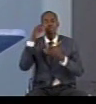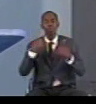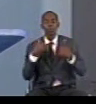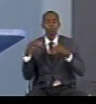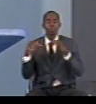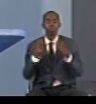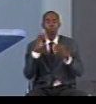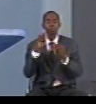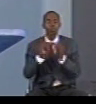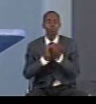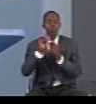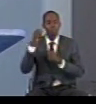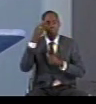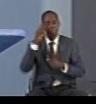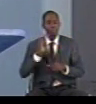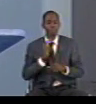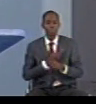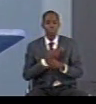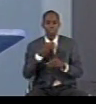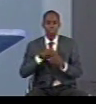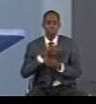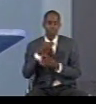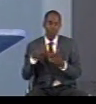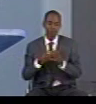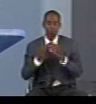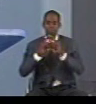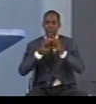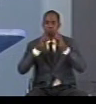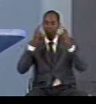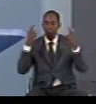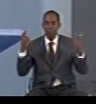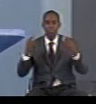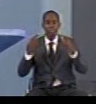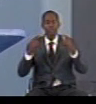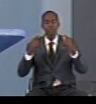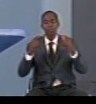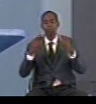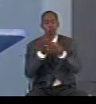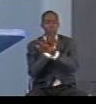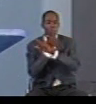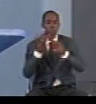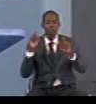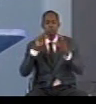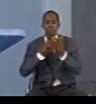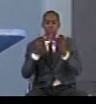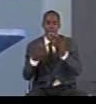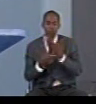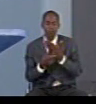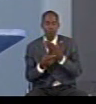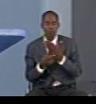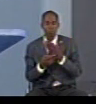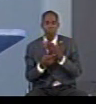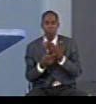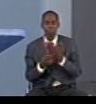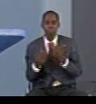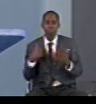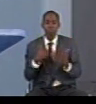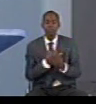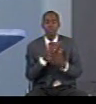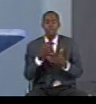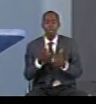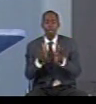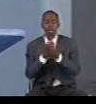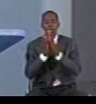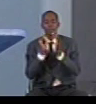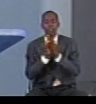us in this great supernatural liberation crusade. We ask that much